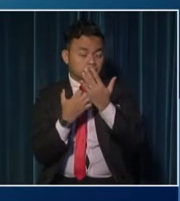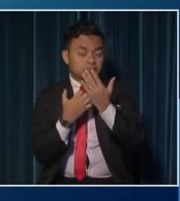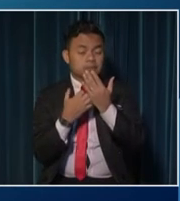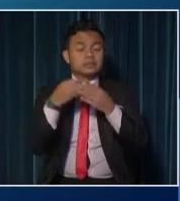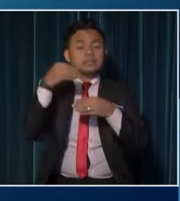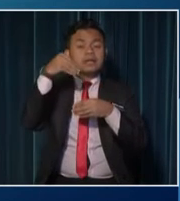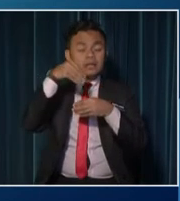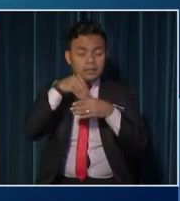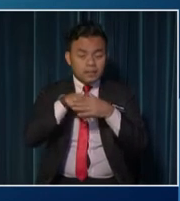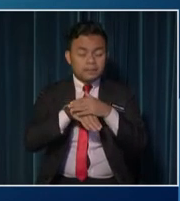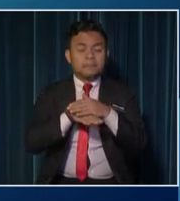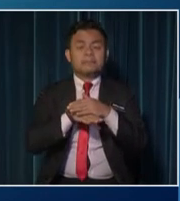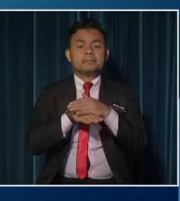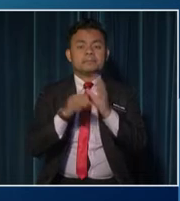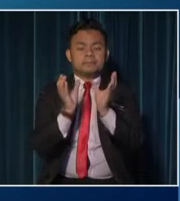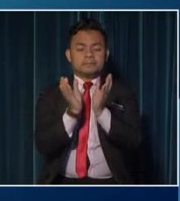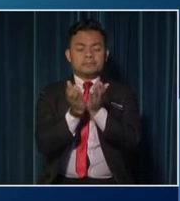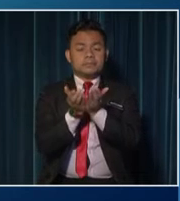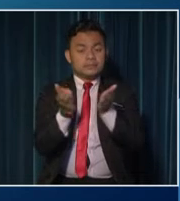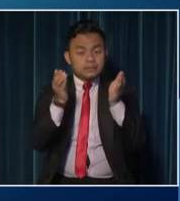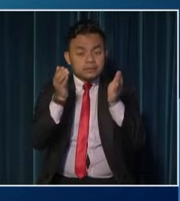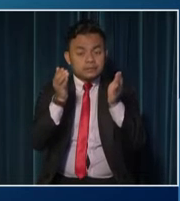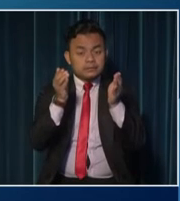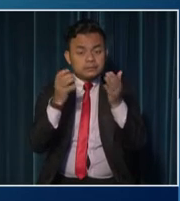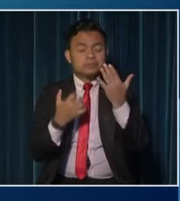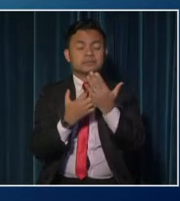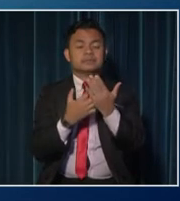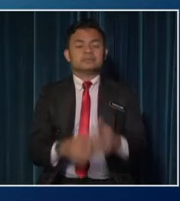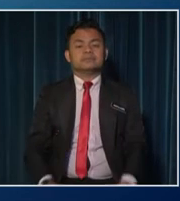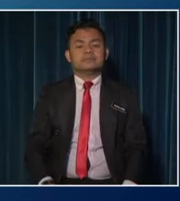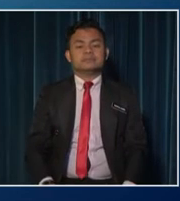must install onto the correct terminals.